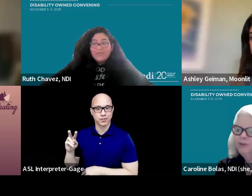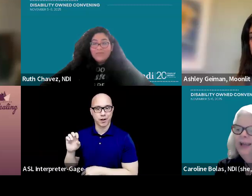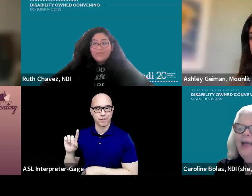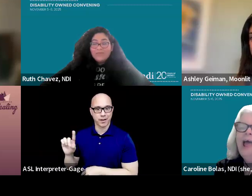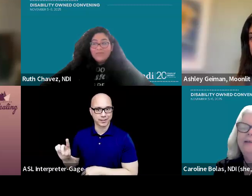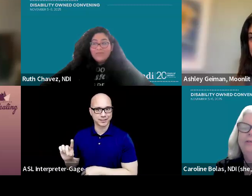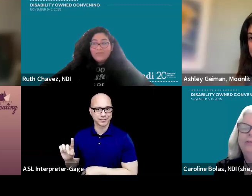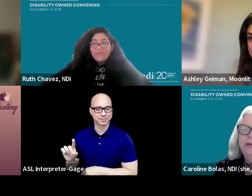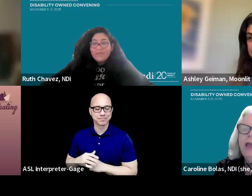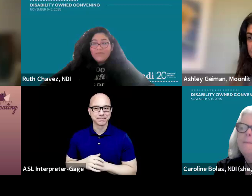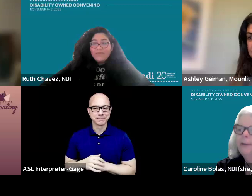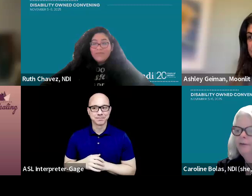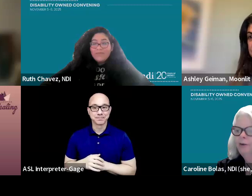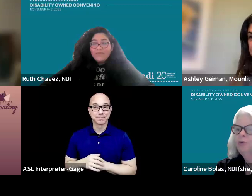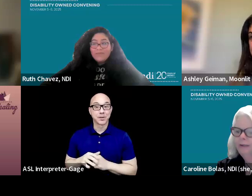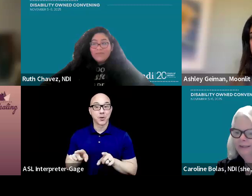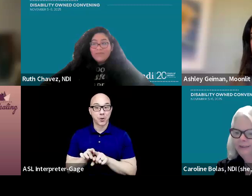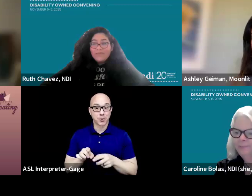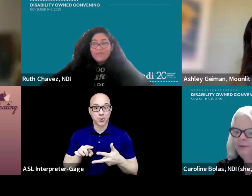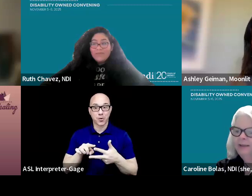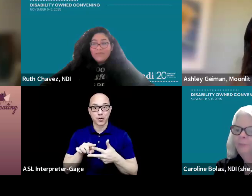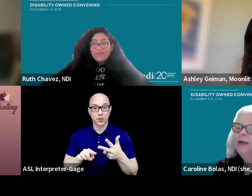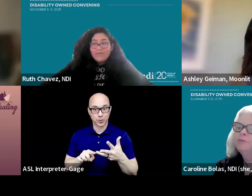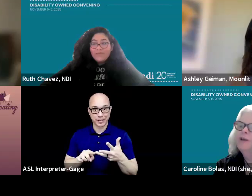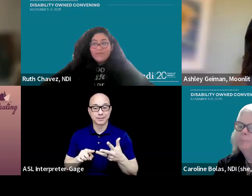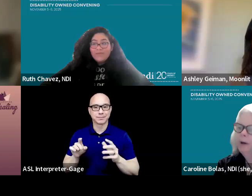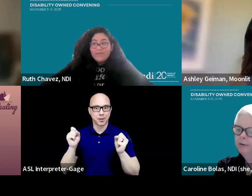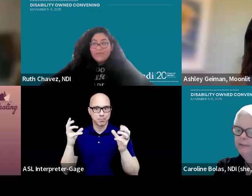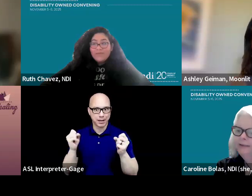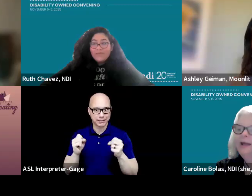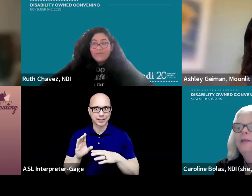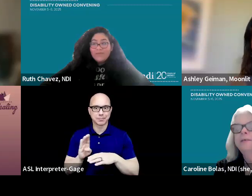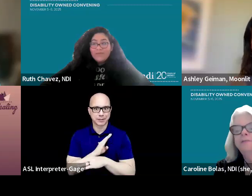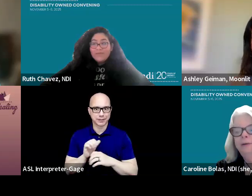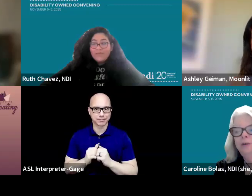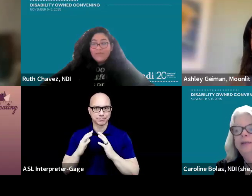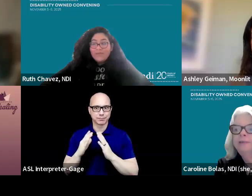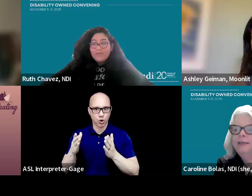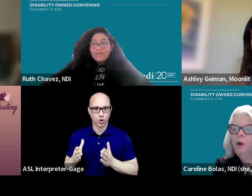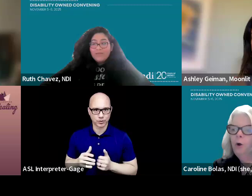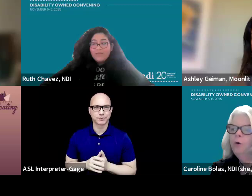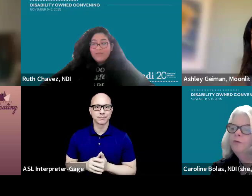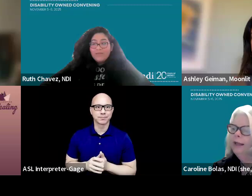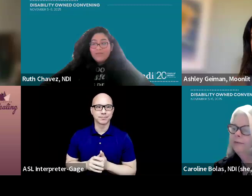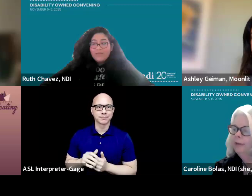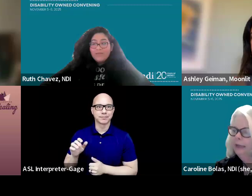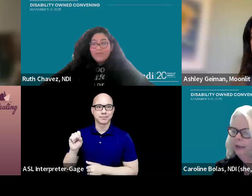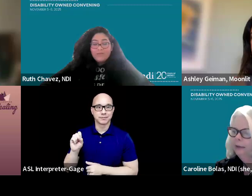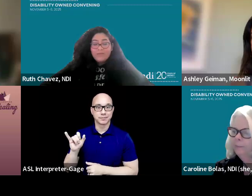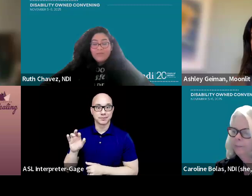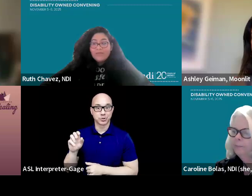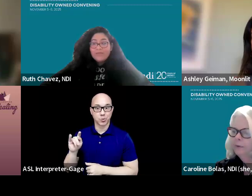Disability Institute, and three amazing entrepreneurs. We have Syrretta Martin, the founder and CEO of